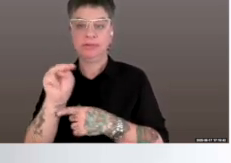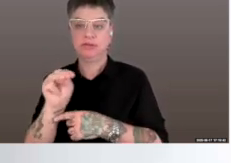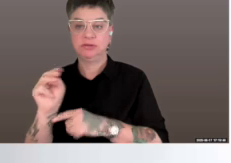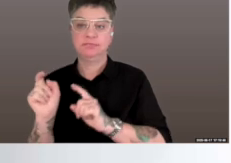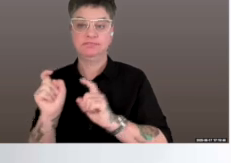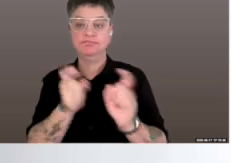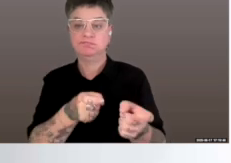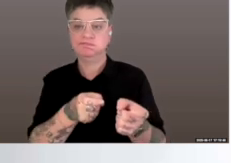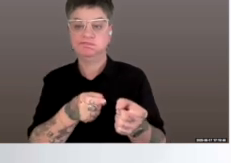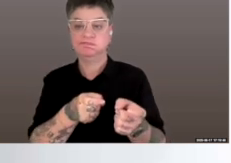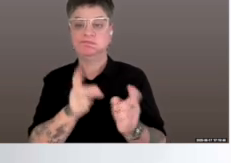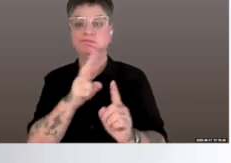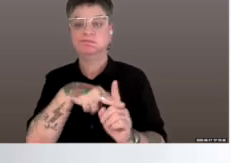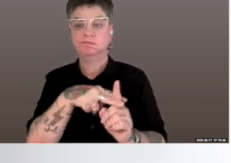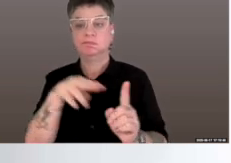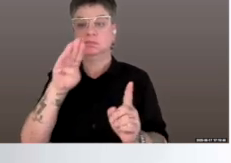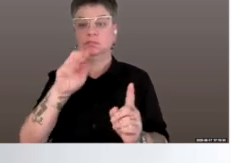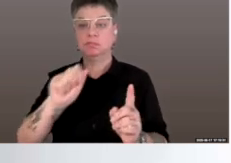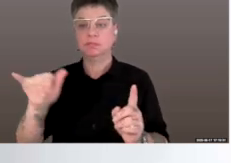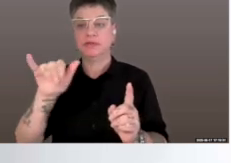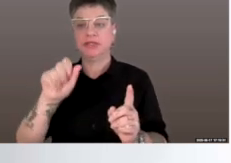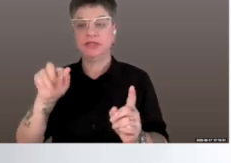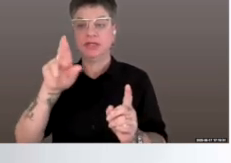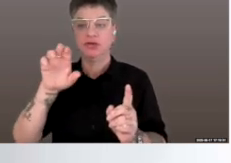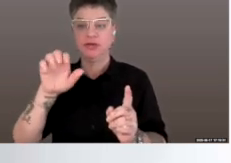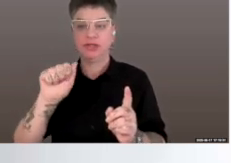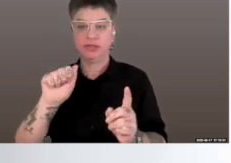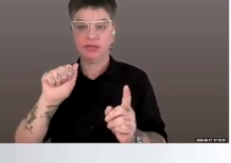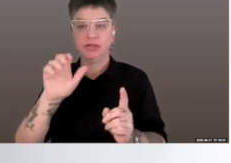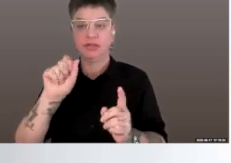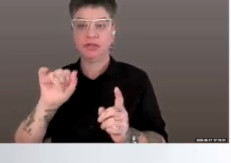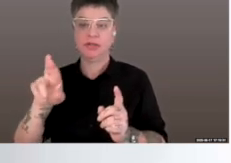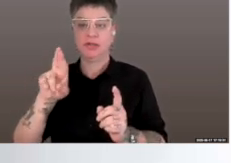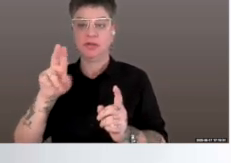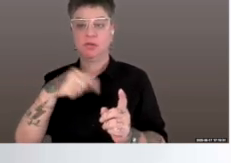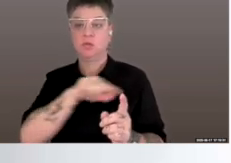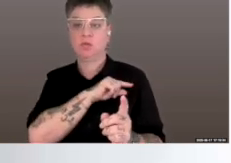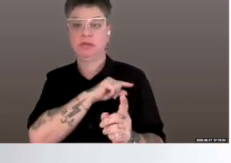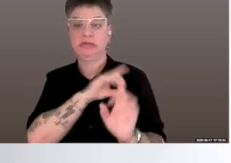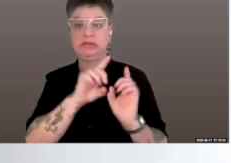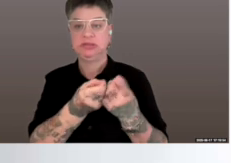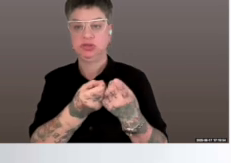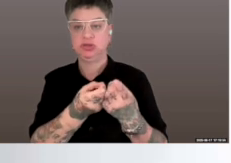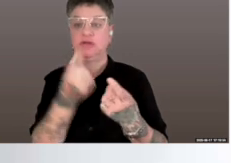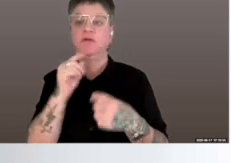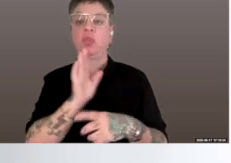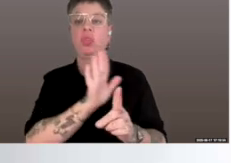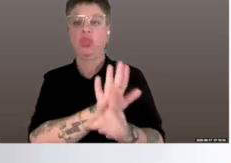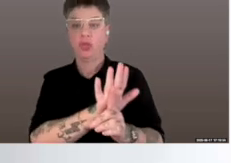We're also in the process to update the community survey we began to offer in 2022.